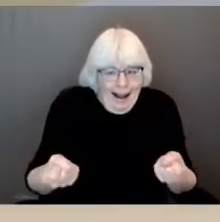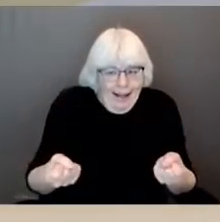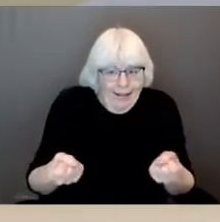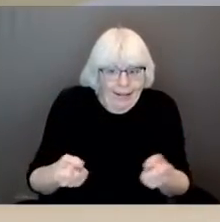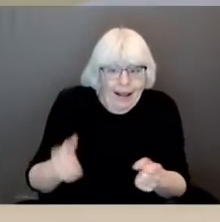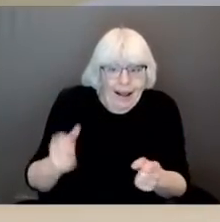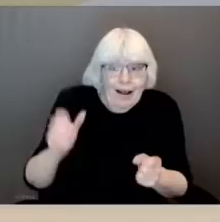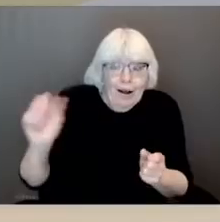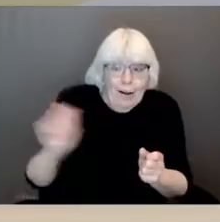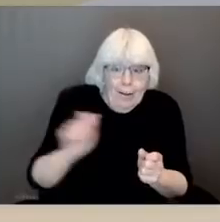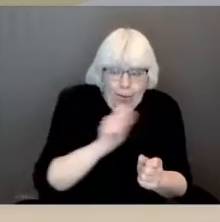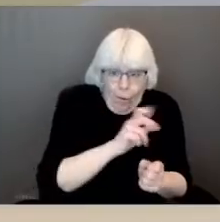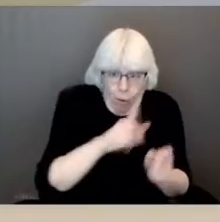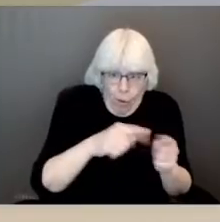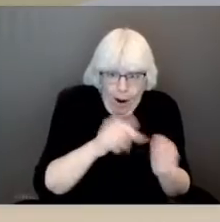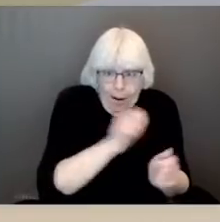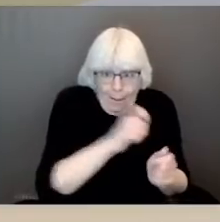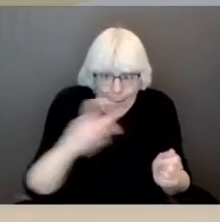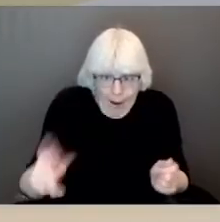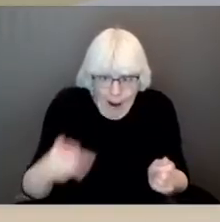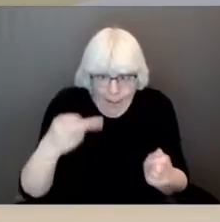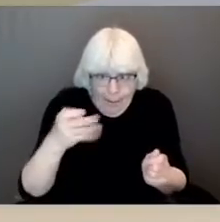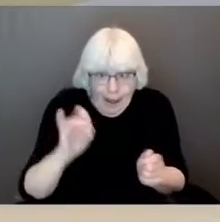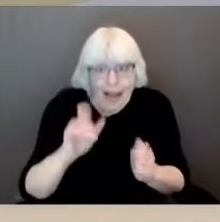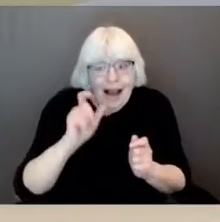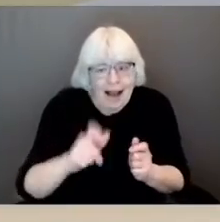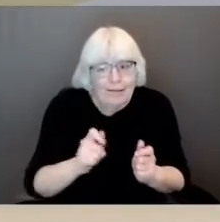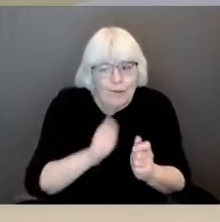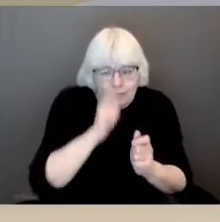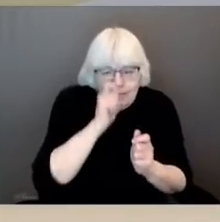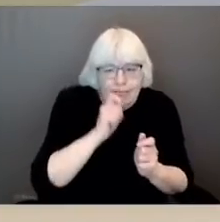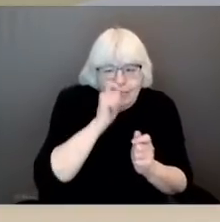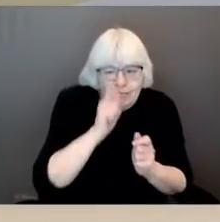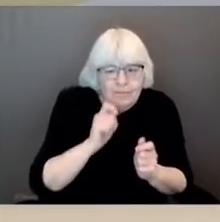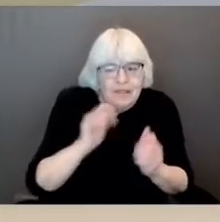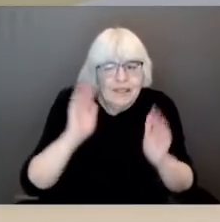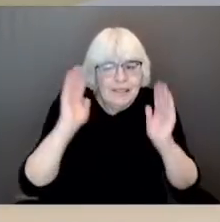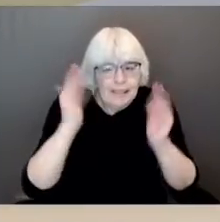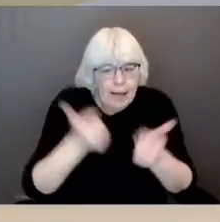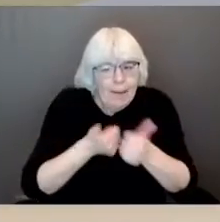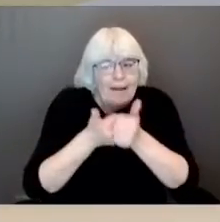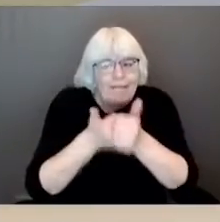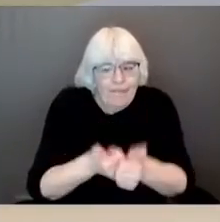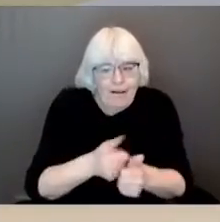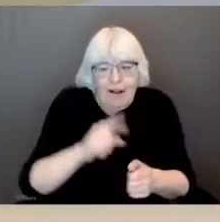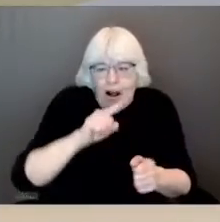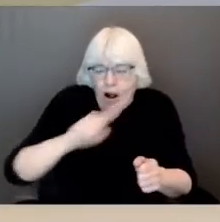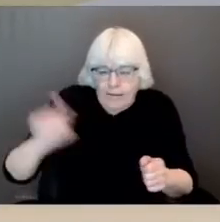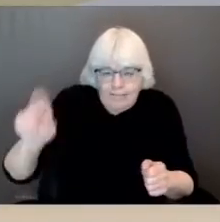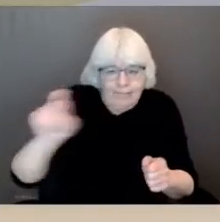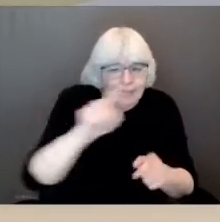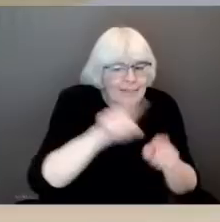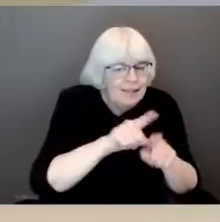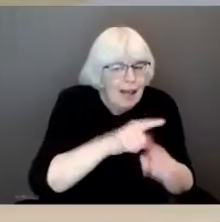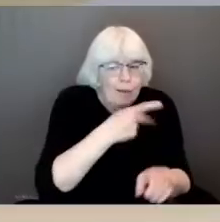I think that's probably being echoed over the next couple of days in our other neighboring provinces.